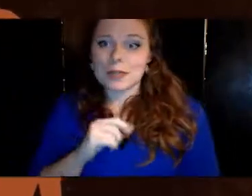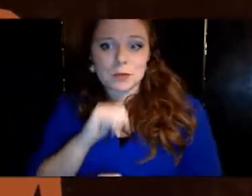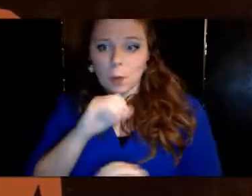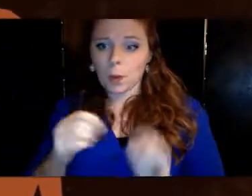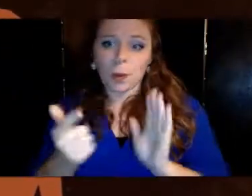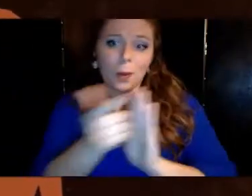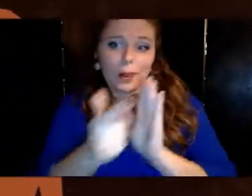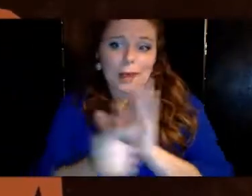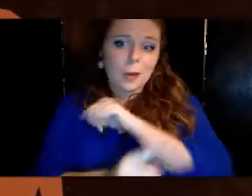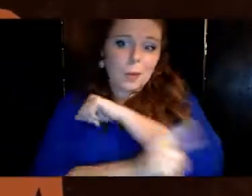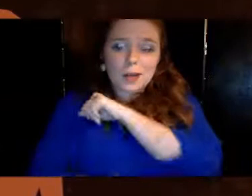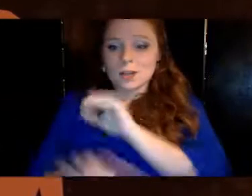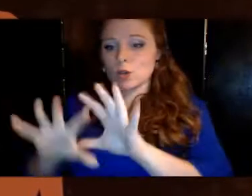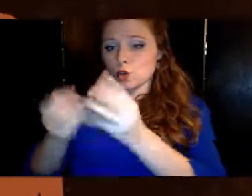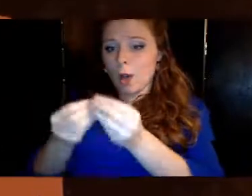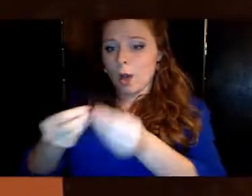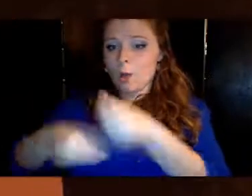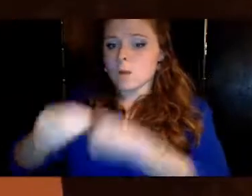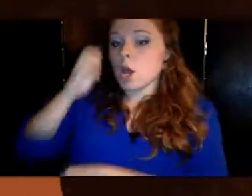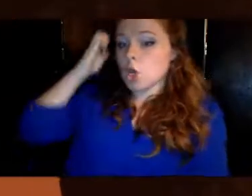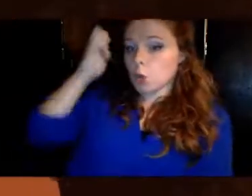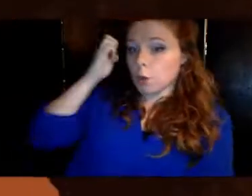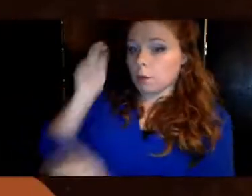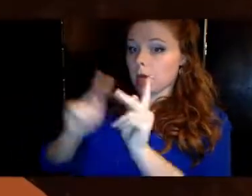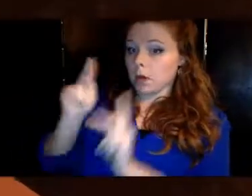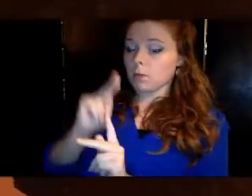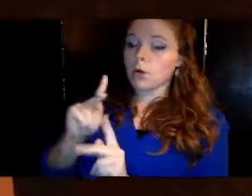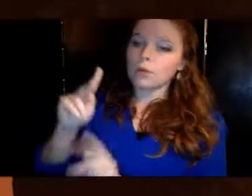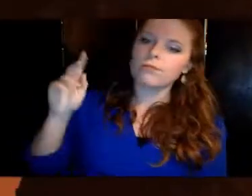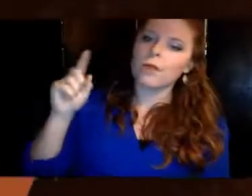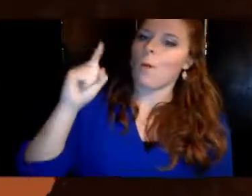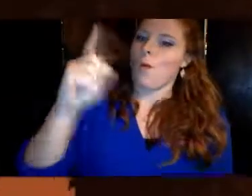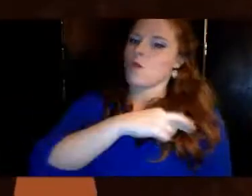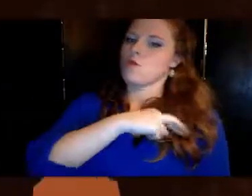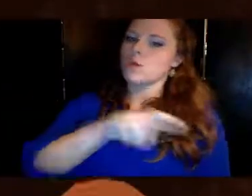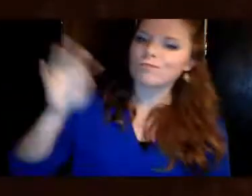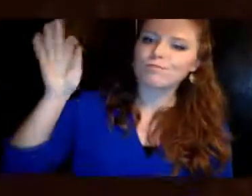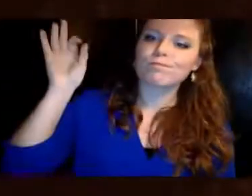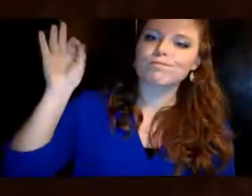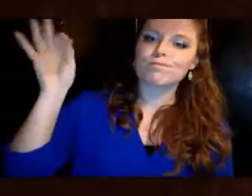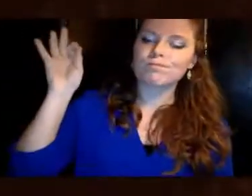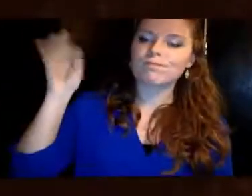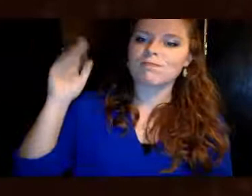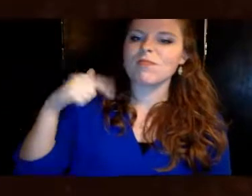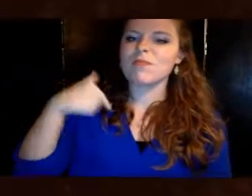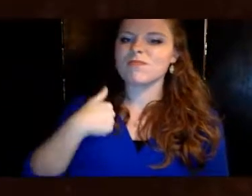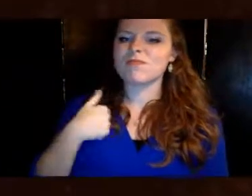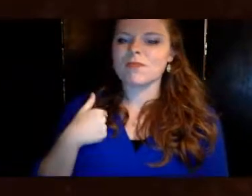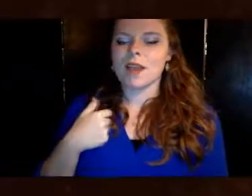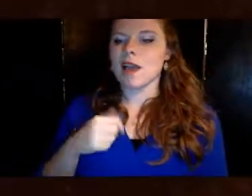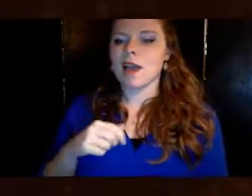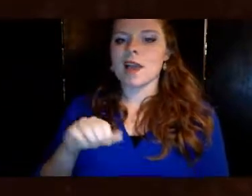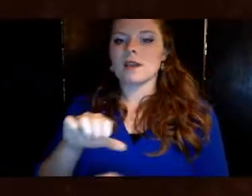punishment or intertribal warfare, but the Europeans who preached a universal religion, and who had long ago outlawed enslaving